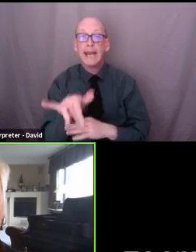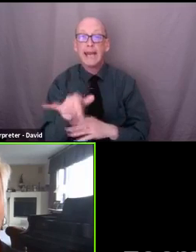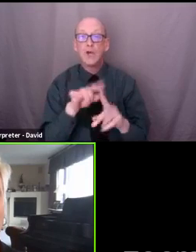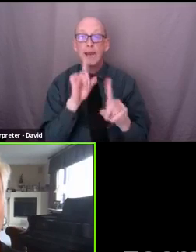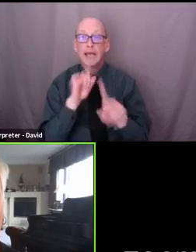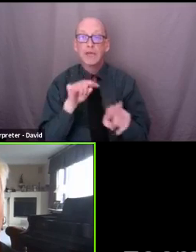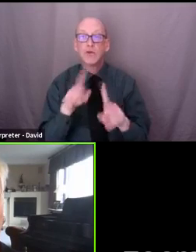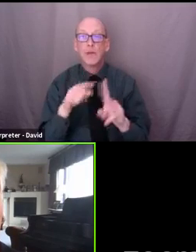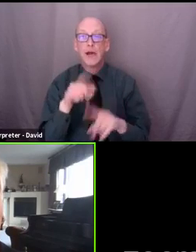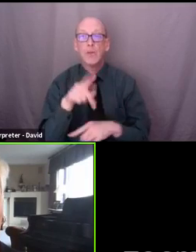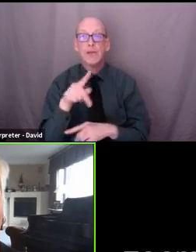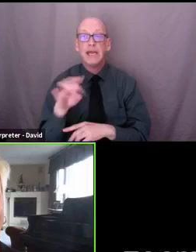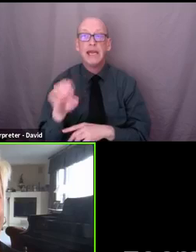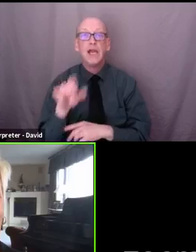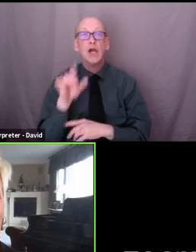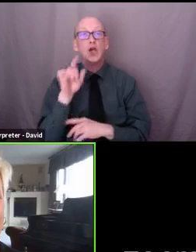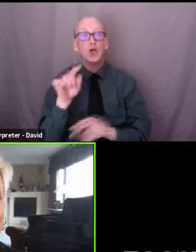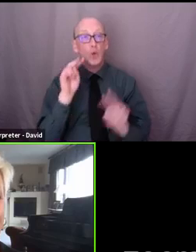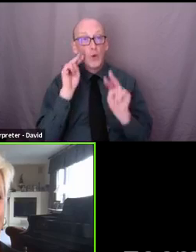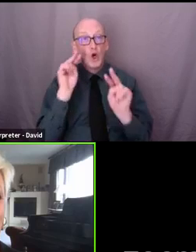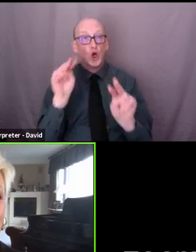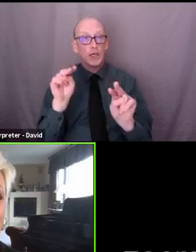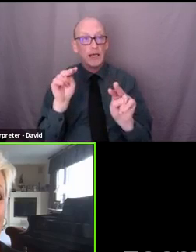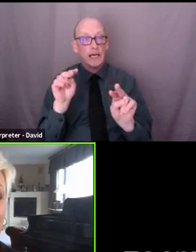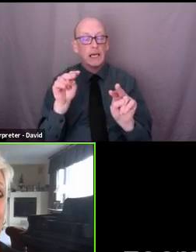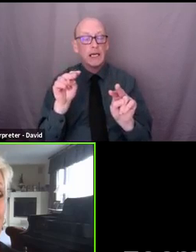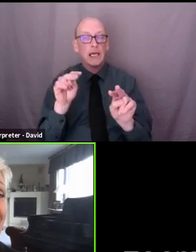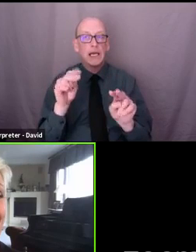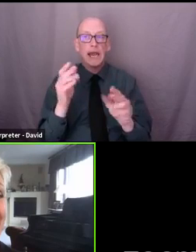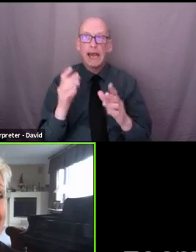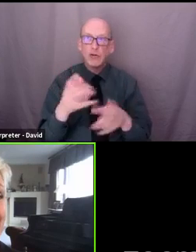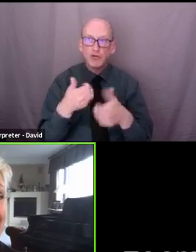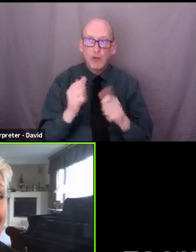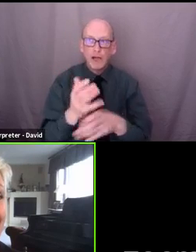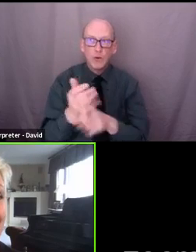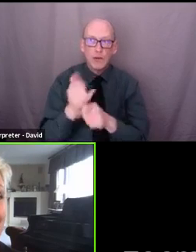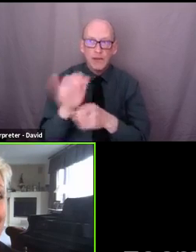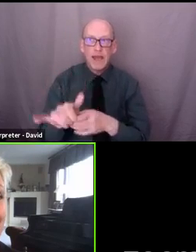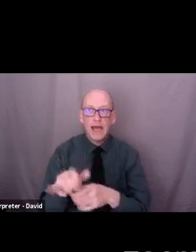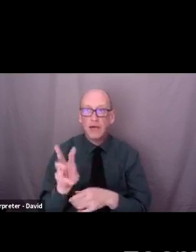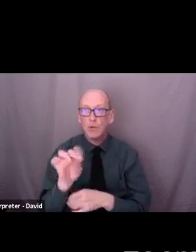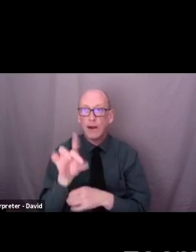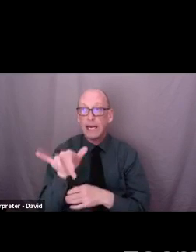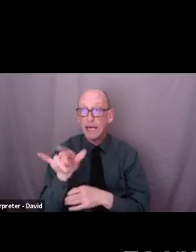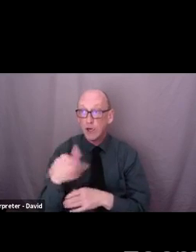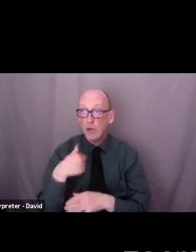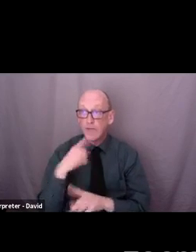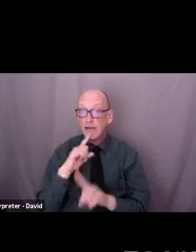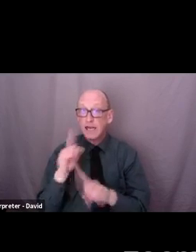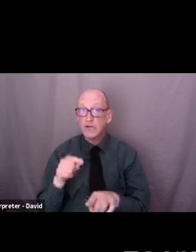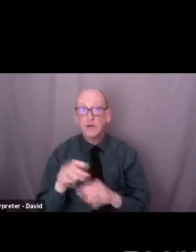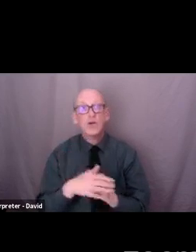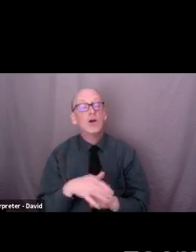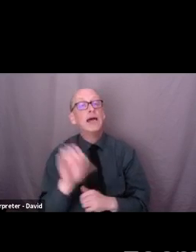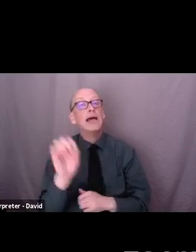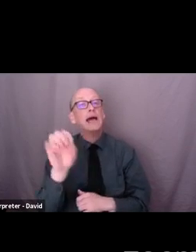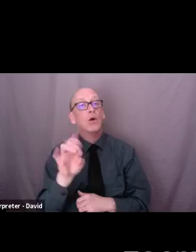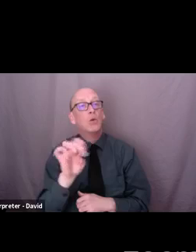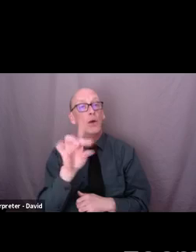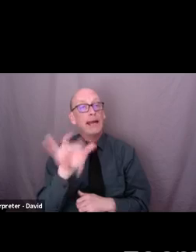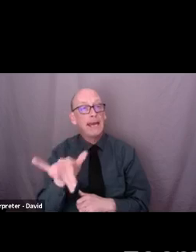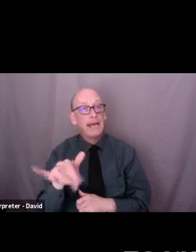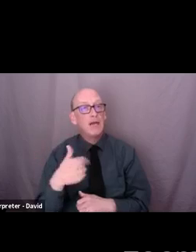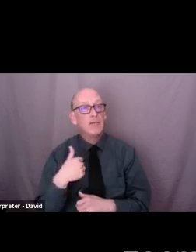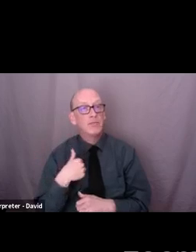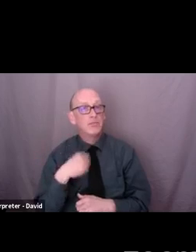you all have been looking and sourcing that too. Wendy, if you have an answer to that. Sure, I would just mention, I don't know if